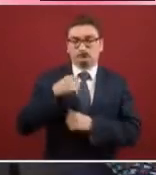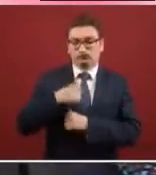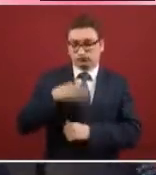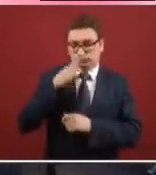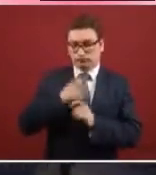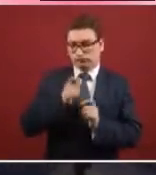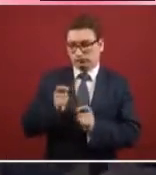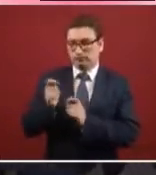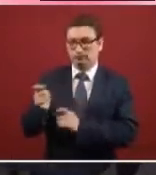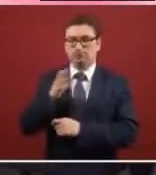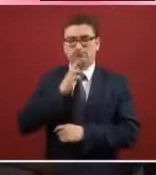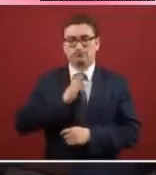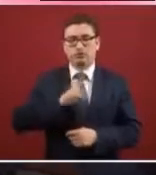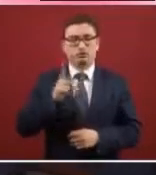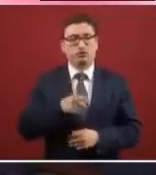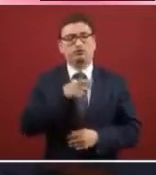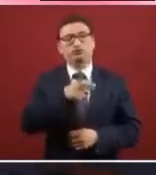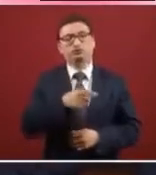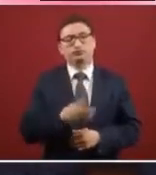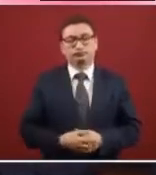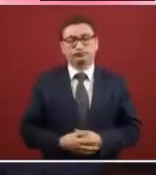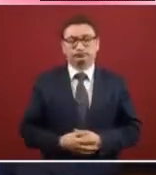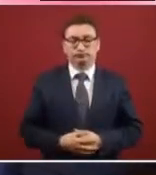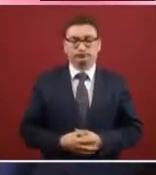public servants.